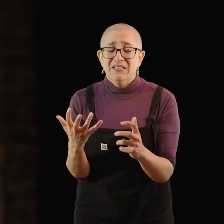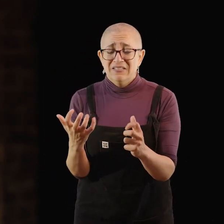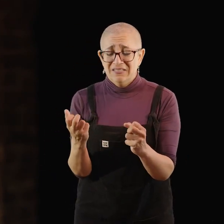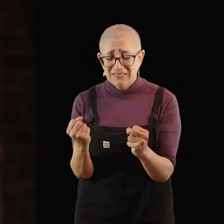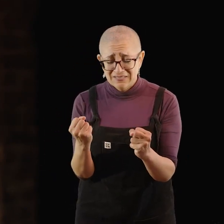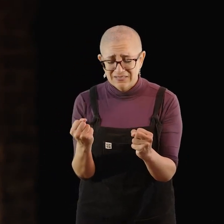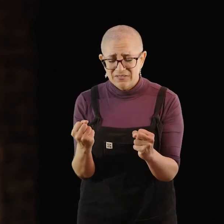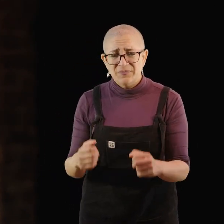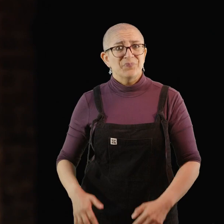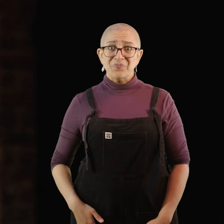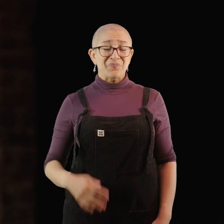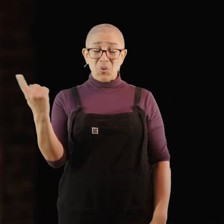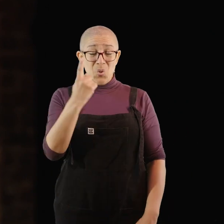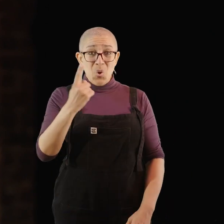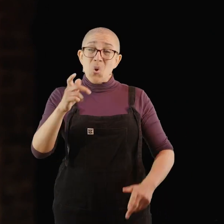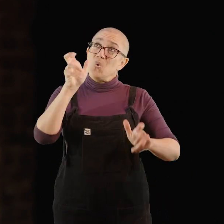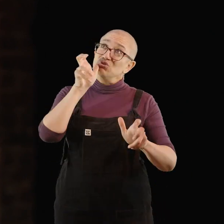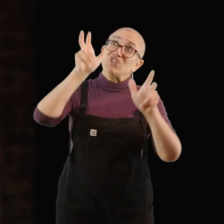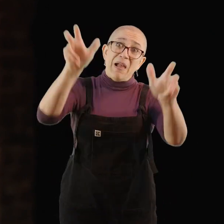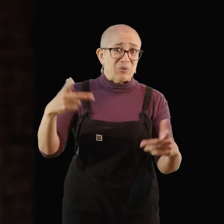Who was it that thus cried?